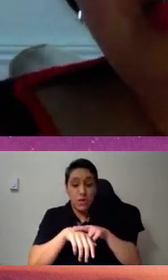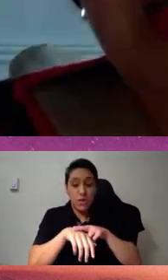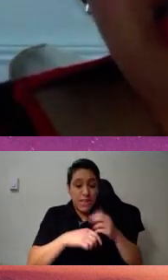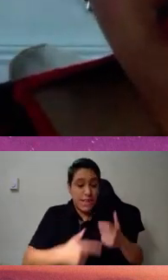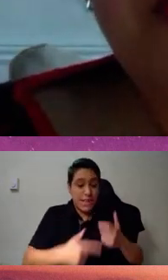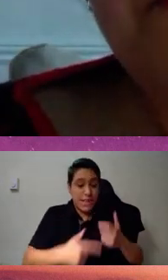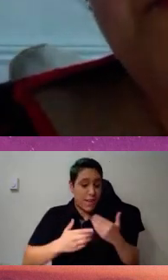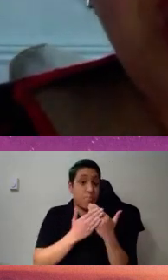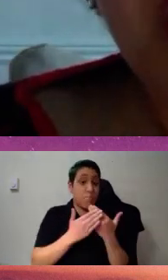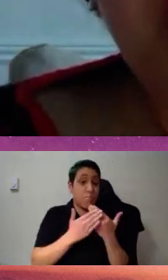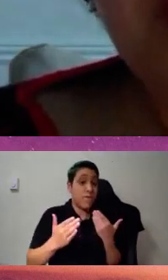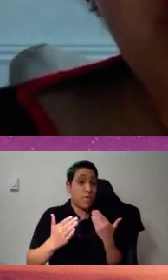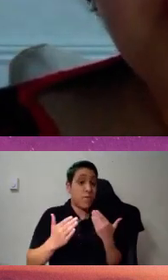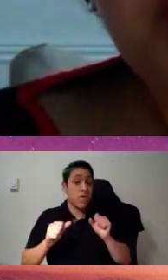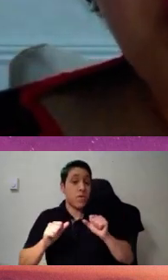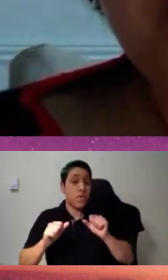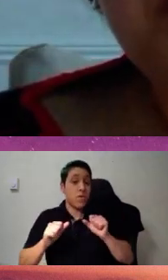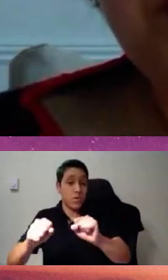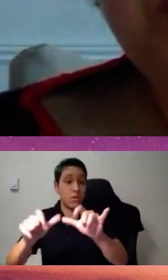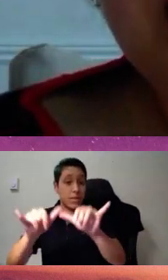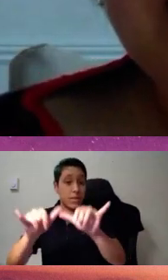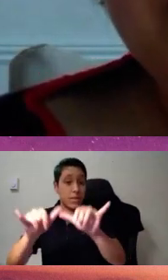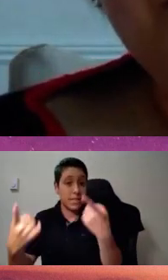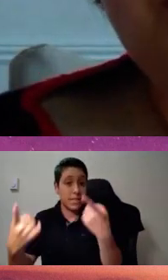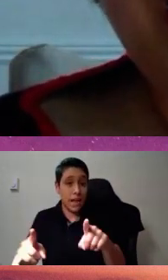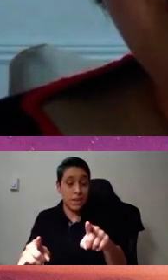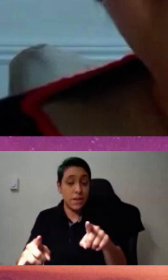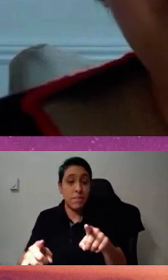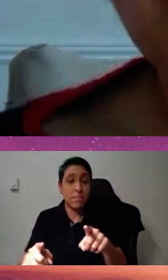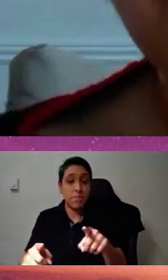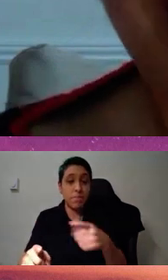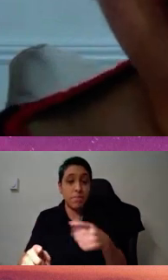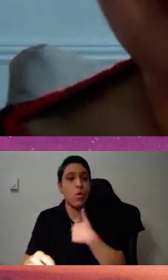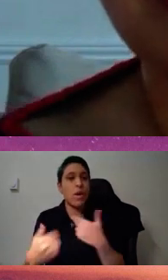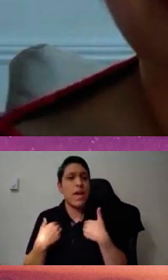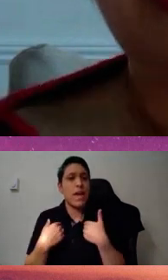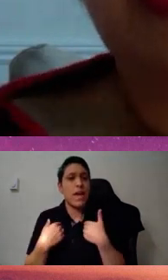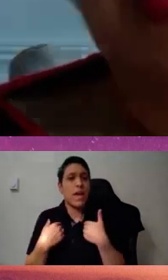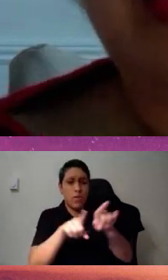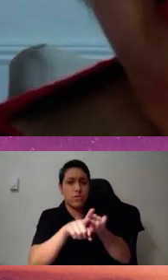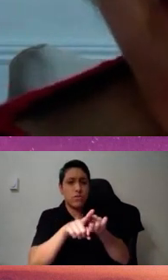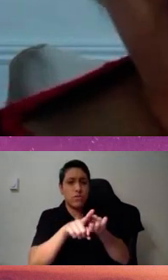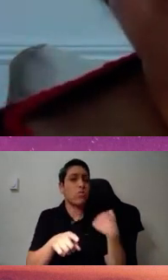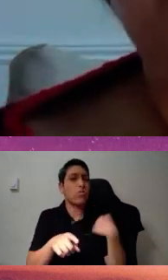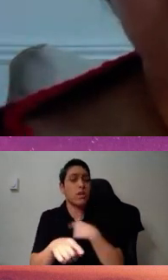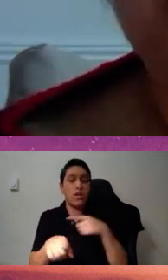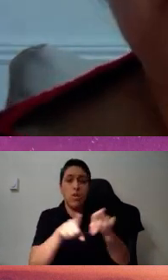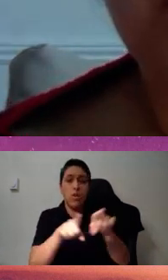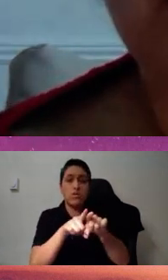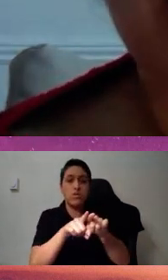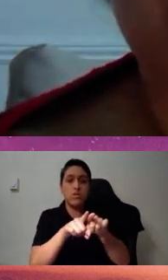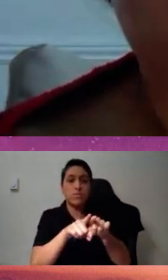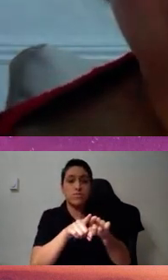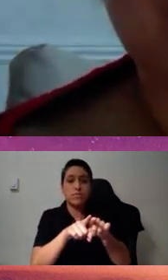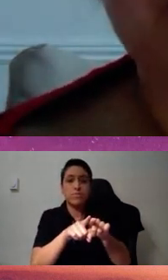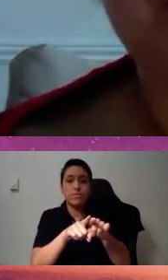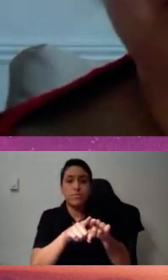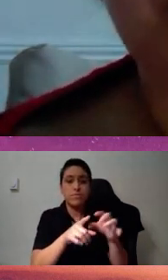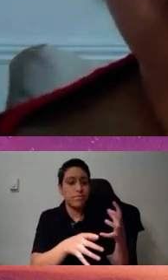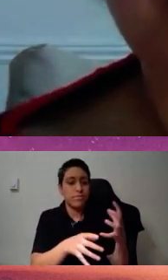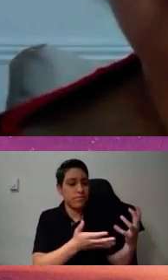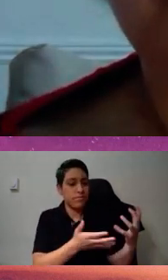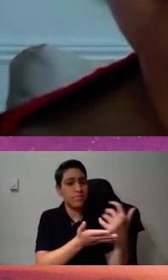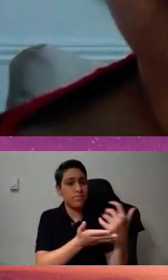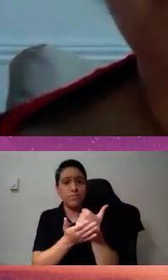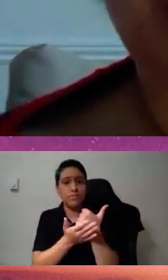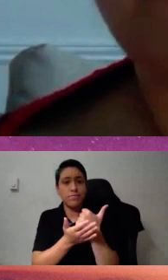amongst our own larger cultural communities, we have also gained and grown from that loss